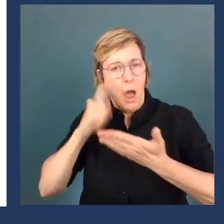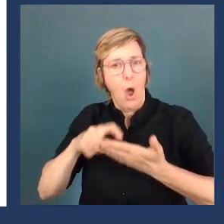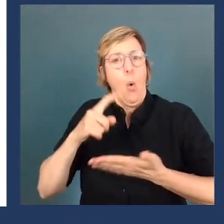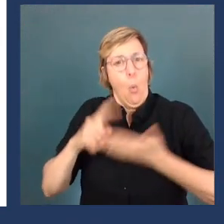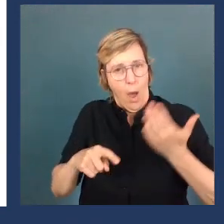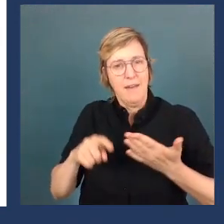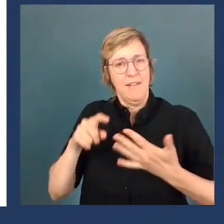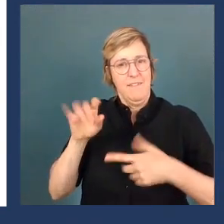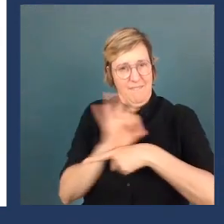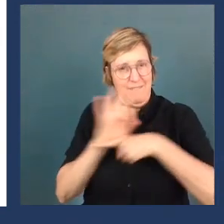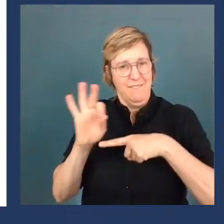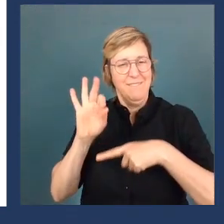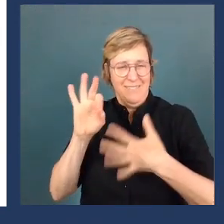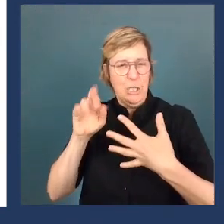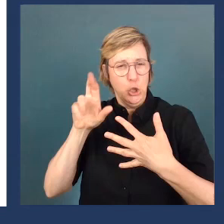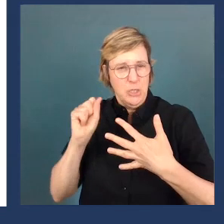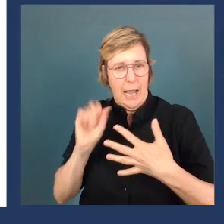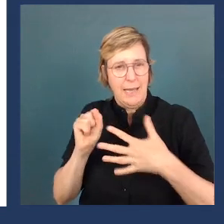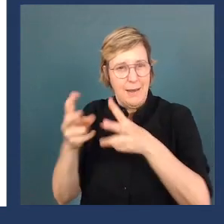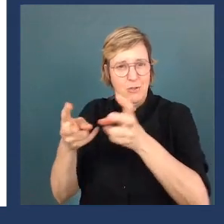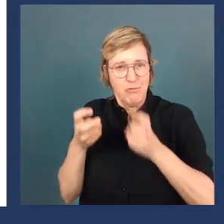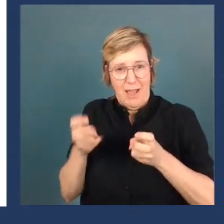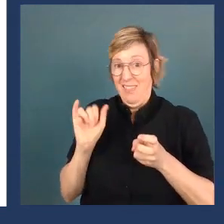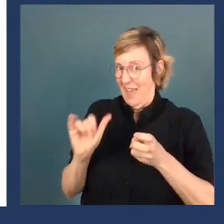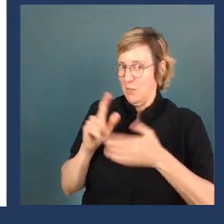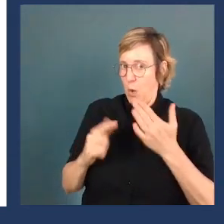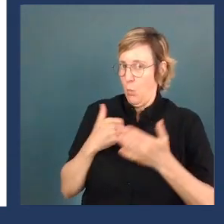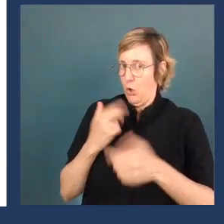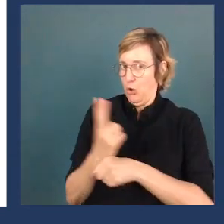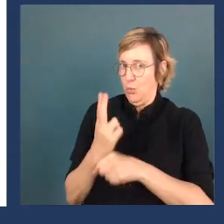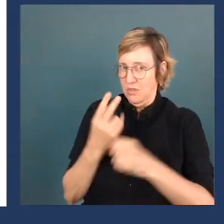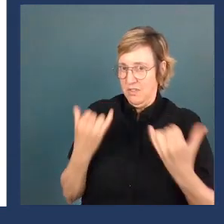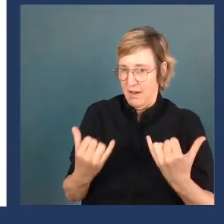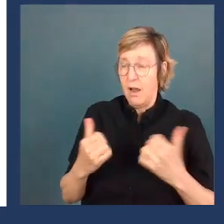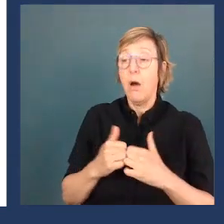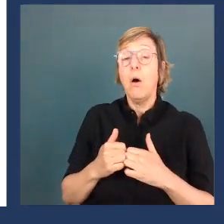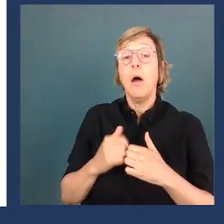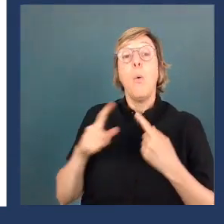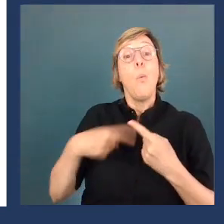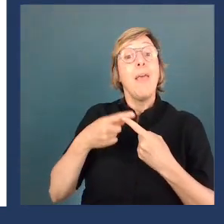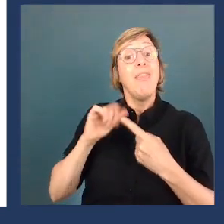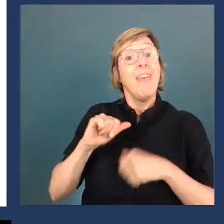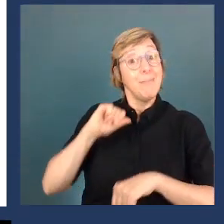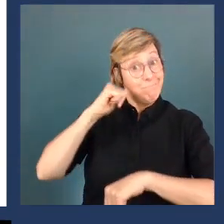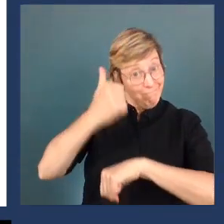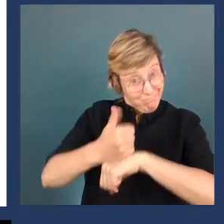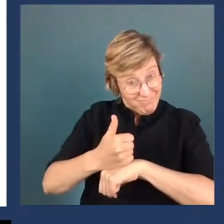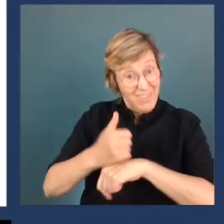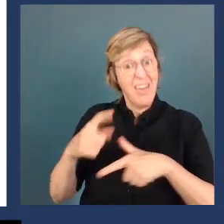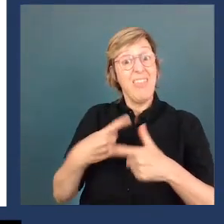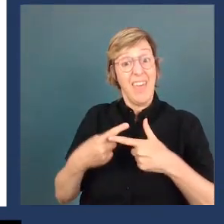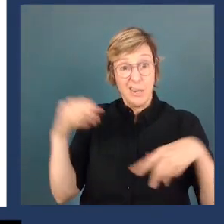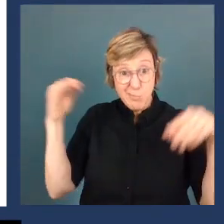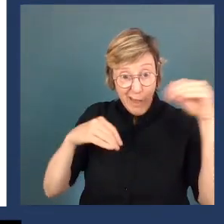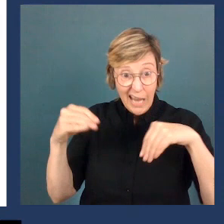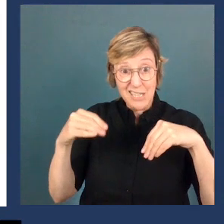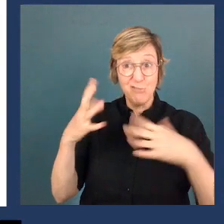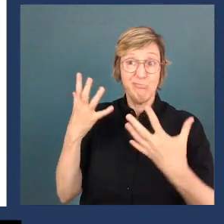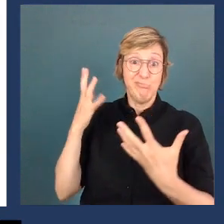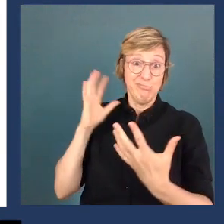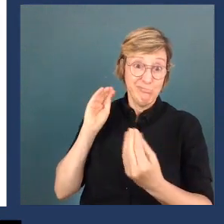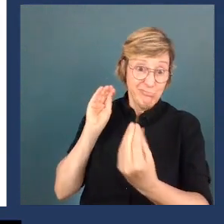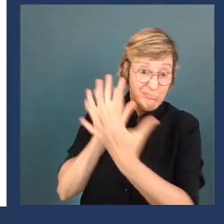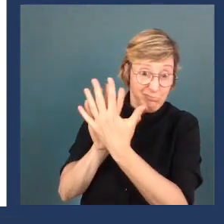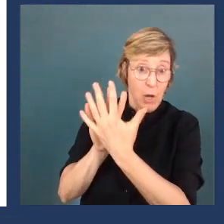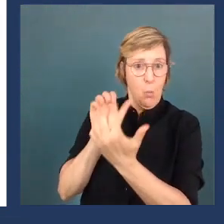extract. So that is what we're using for our language understanding effort. And once we have the model ready, it's packaged, then you can expose it through an API. And the